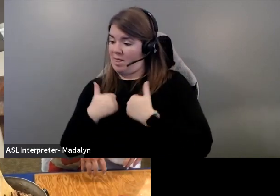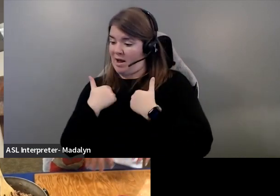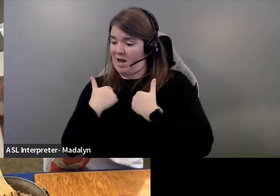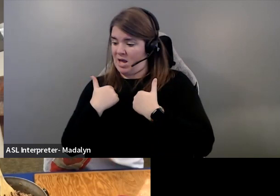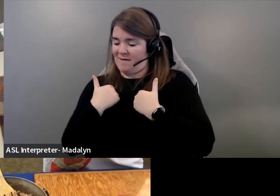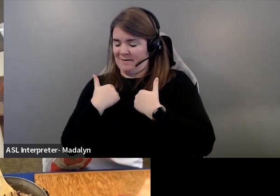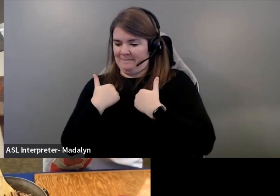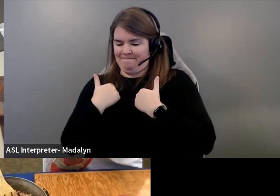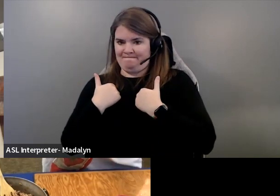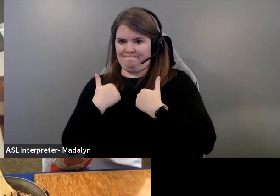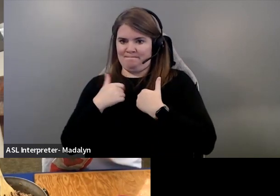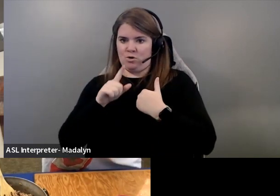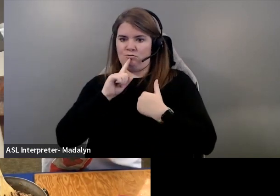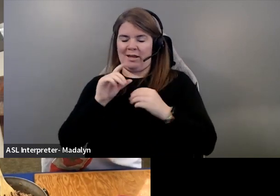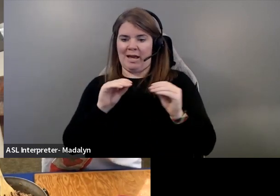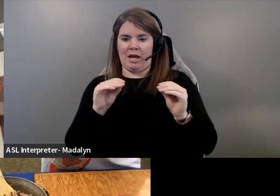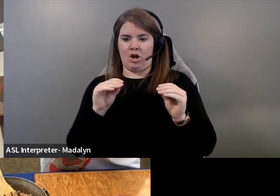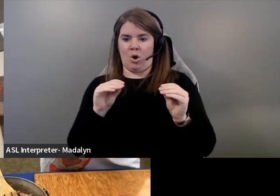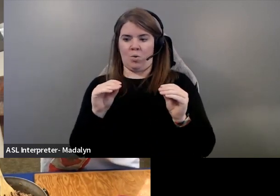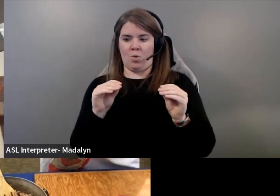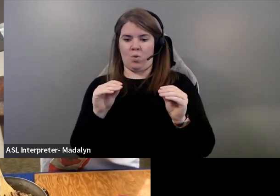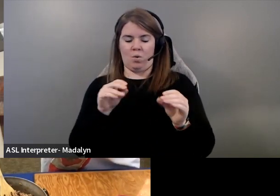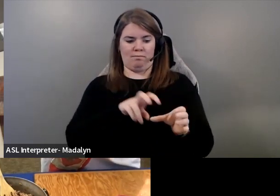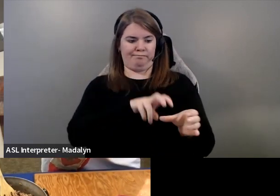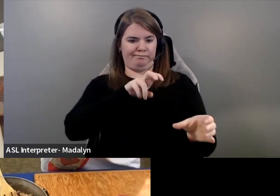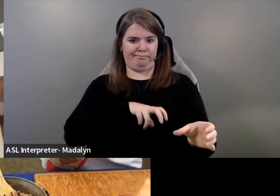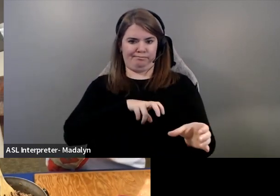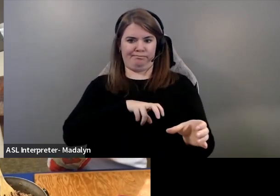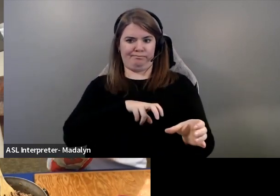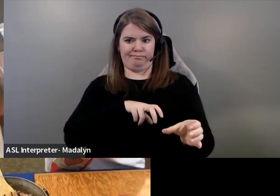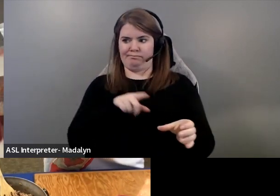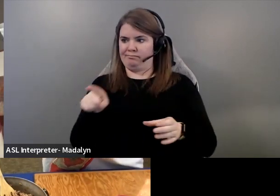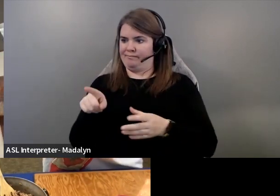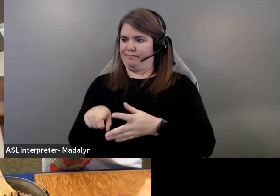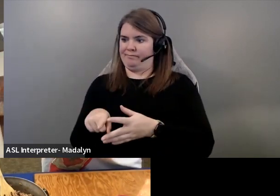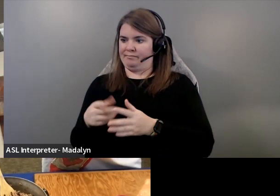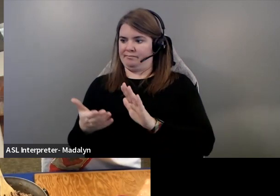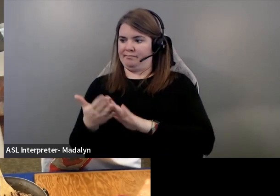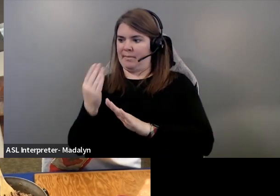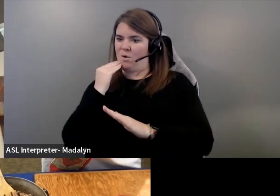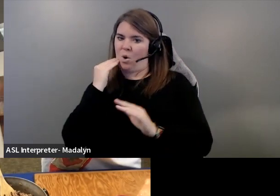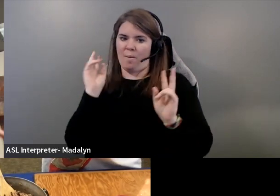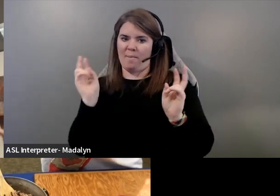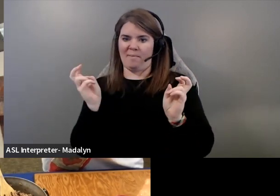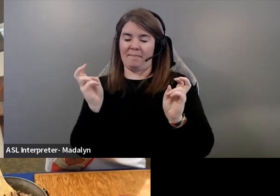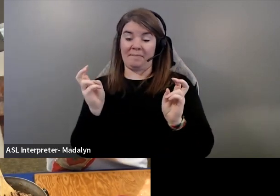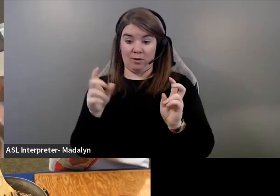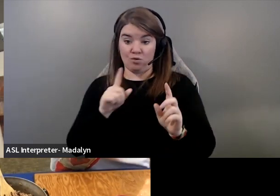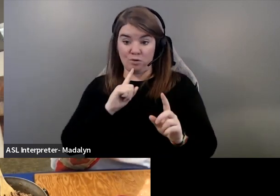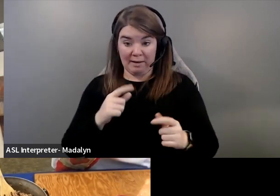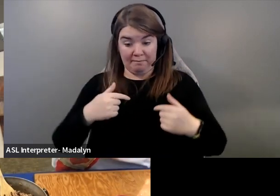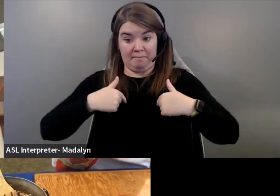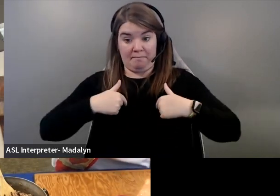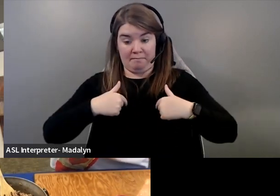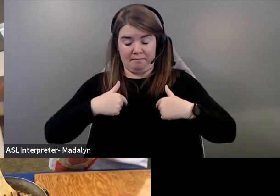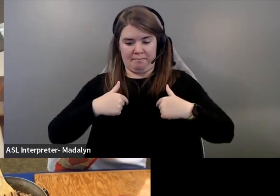time. And for me, that line of demarcation was making dinner. So again, I'd pour myself my drink. Today it's apple